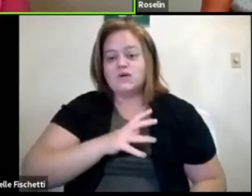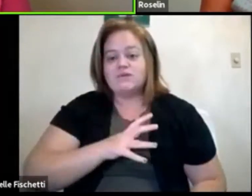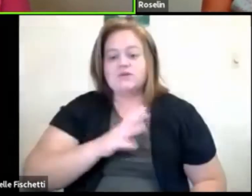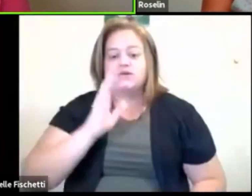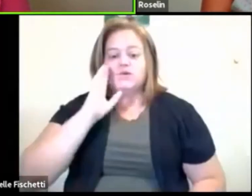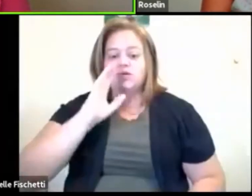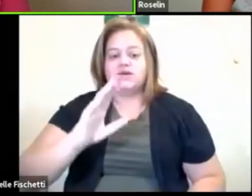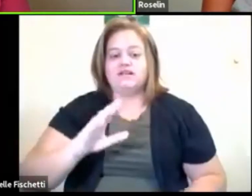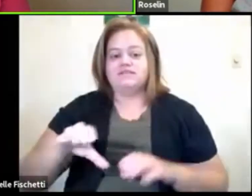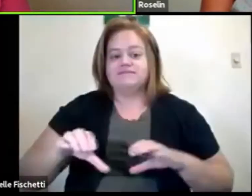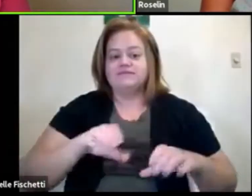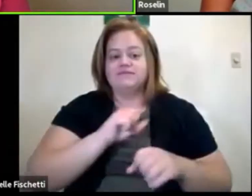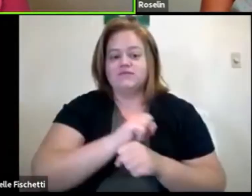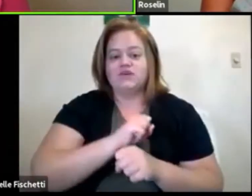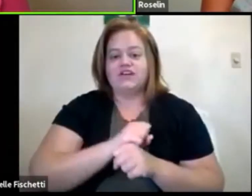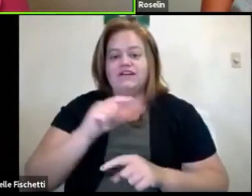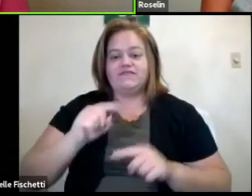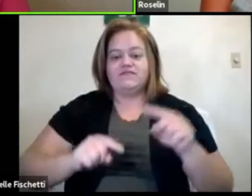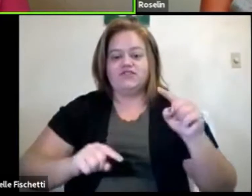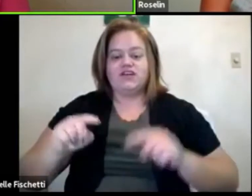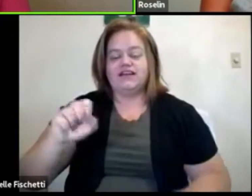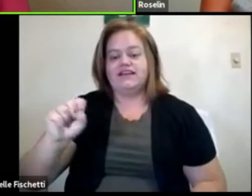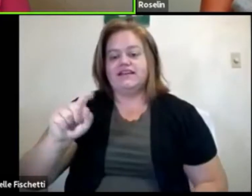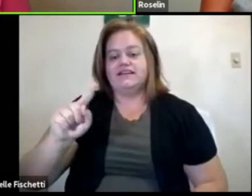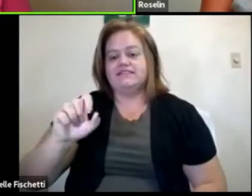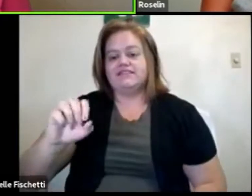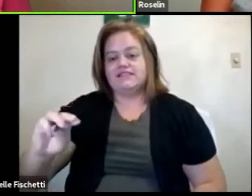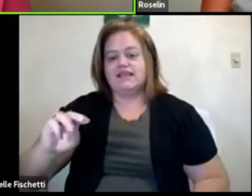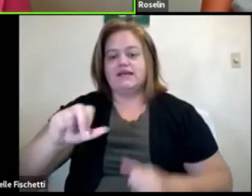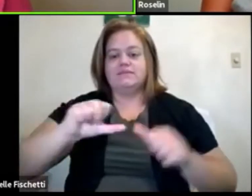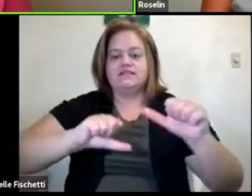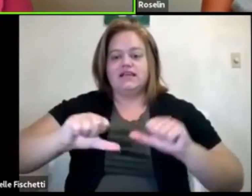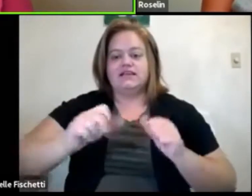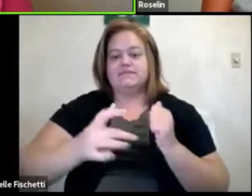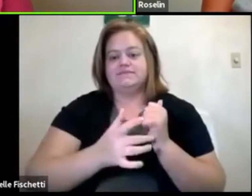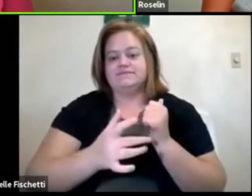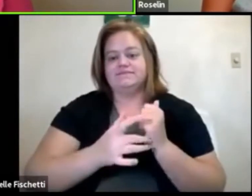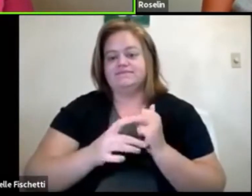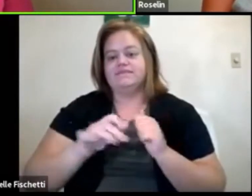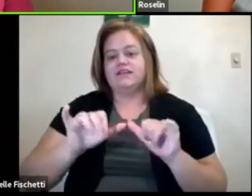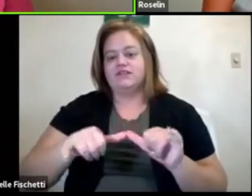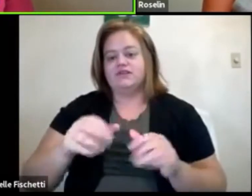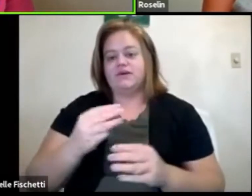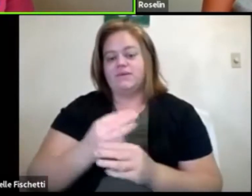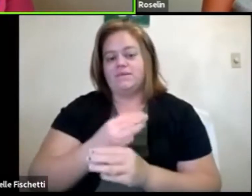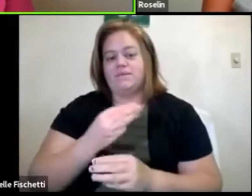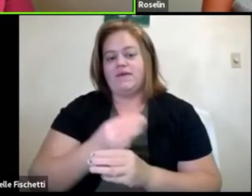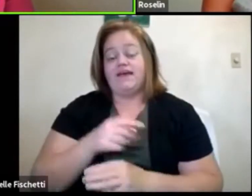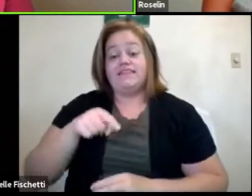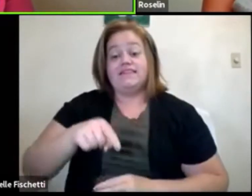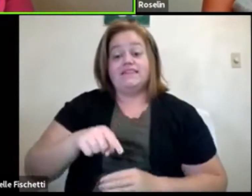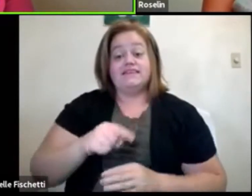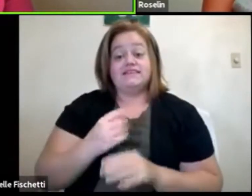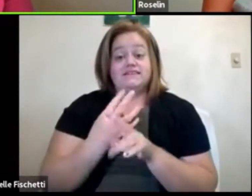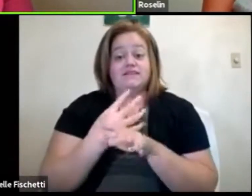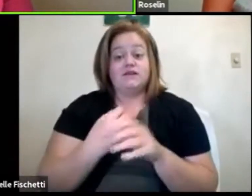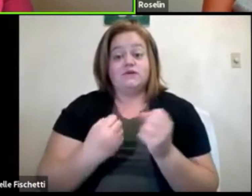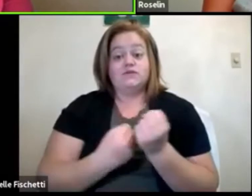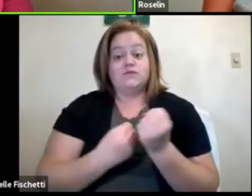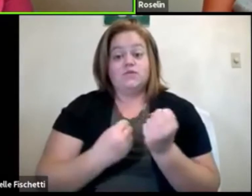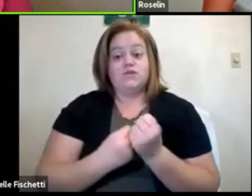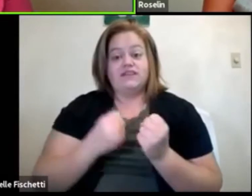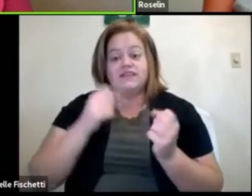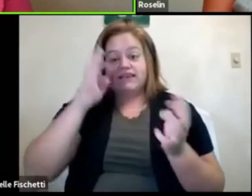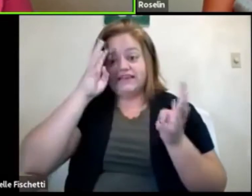incredible work in a variety of STEM fields. This series is supported by the Association of Science and Technology Centers and